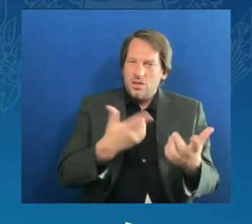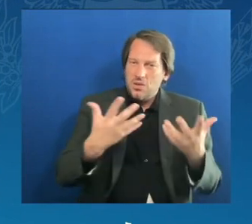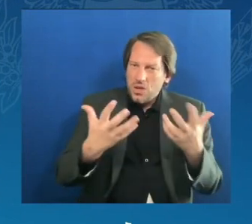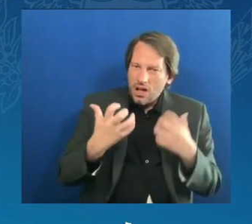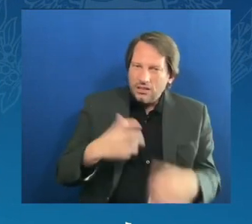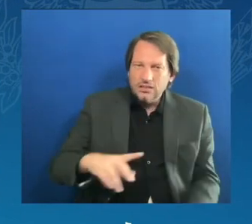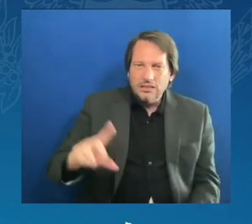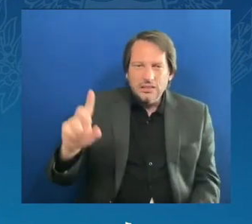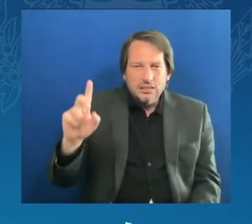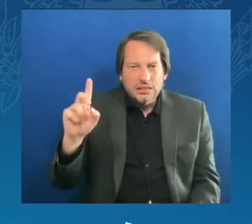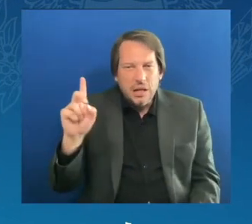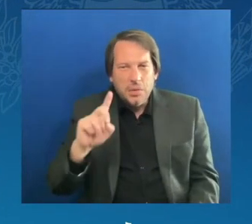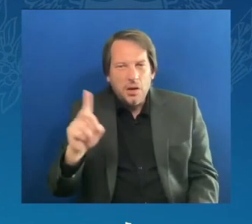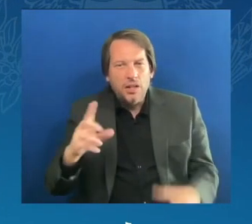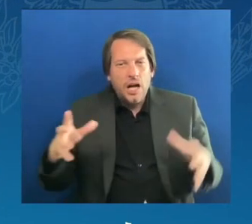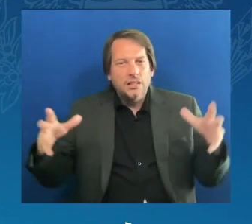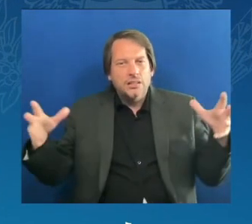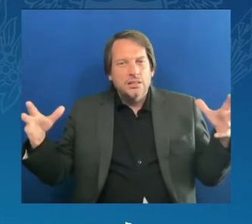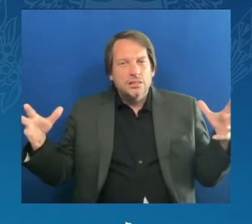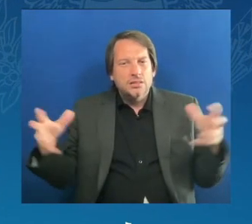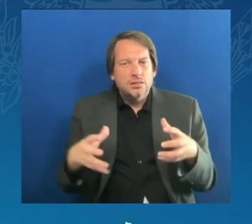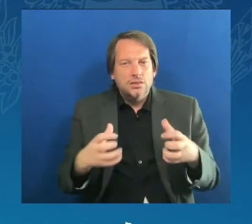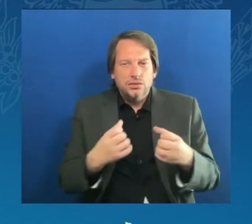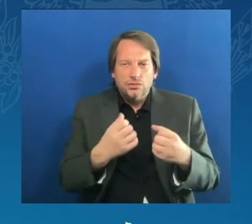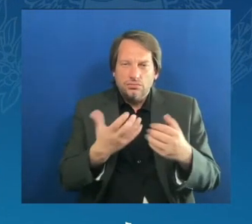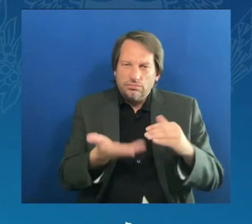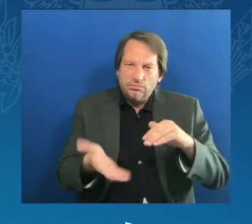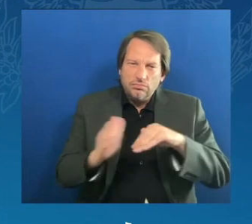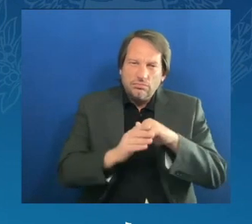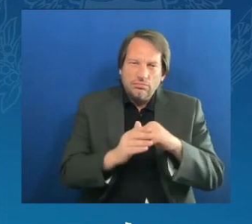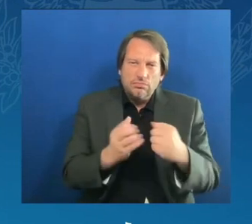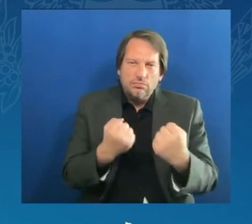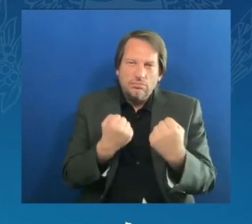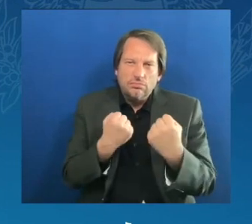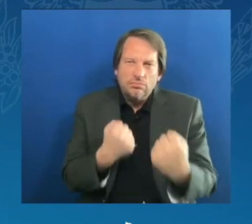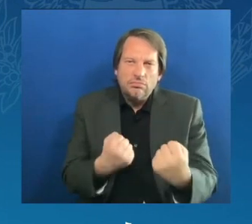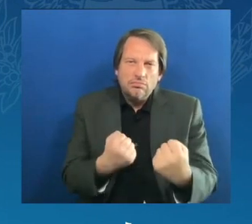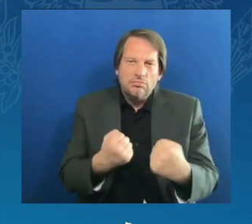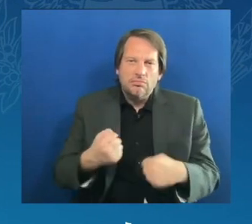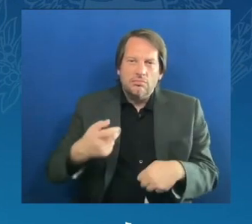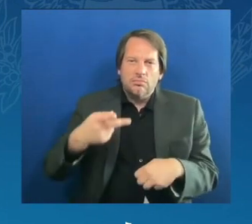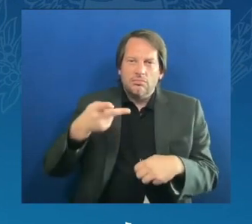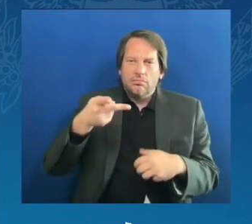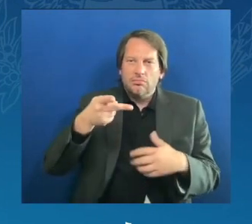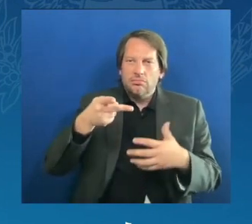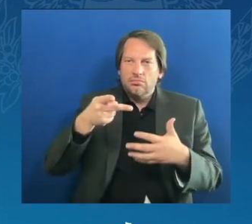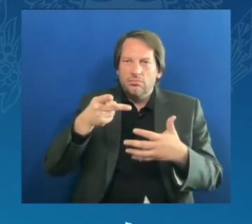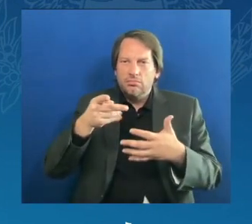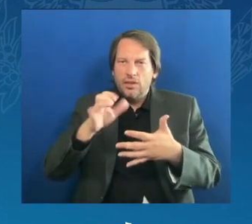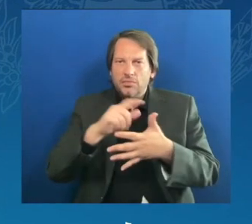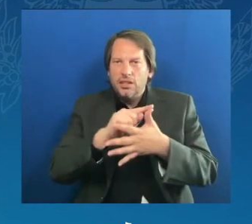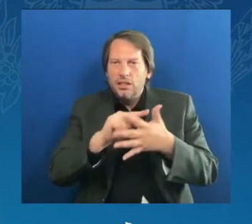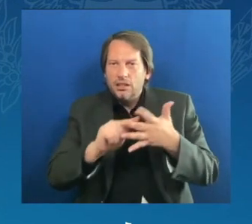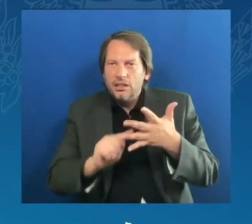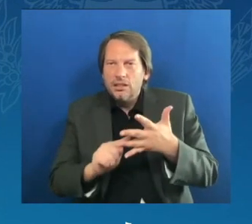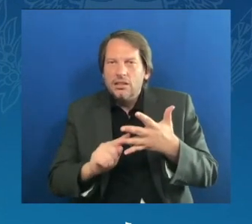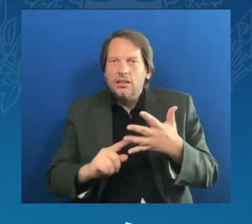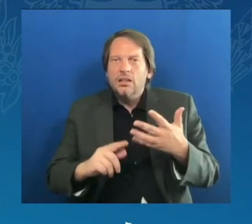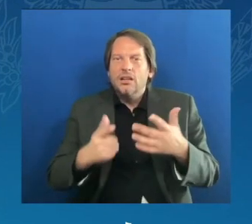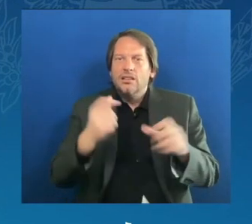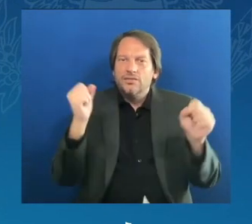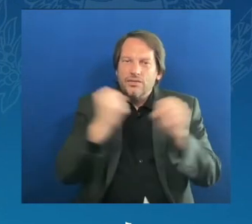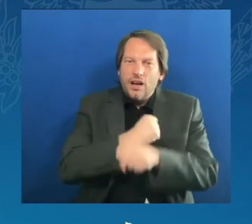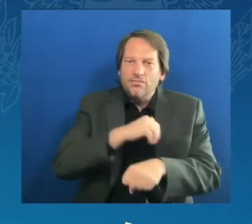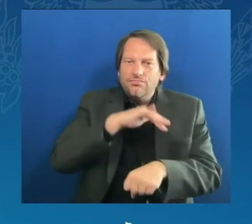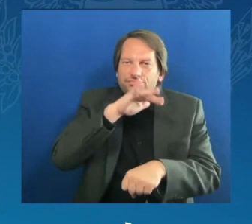institutions, and fight corruption, and promote economic prosperity and sustainable development that benefits